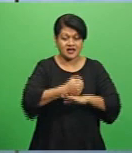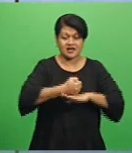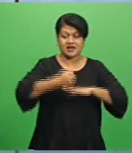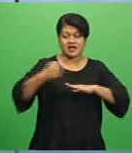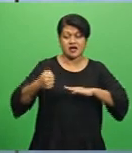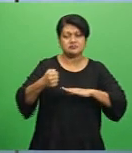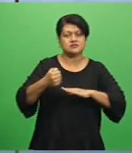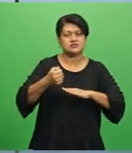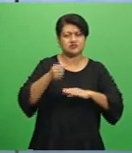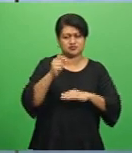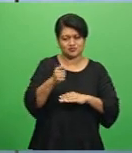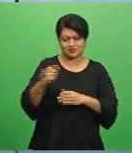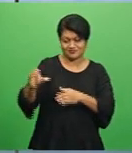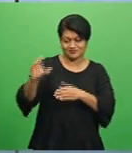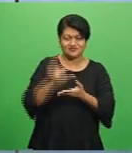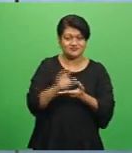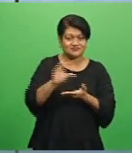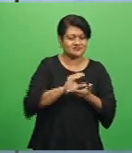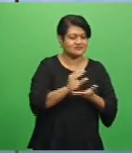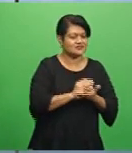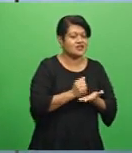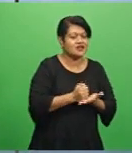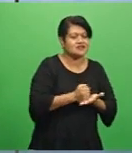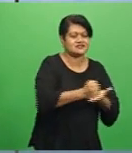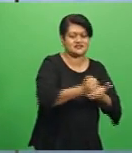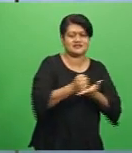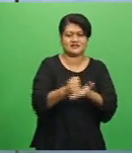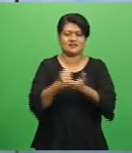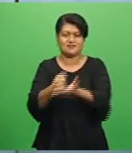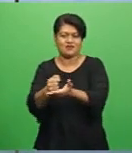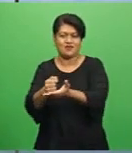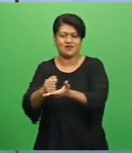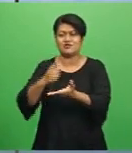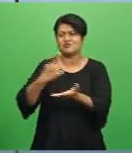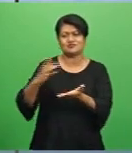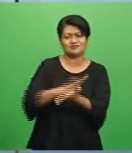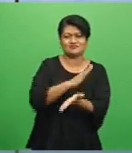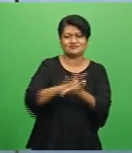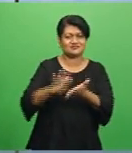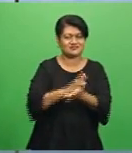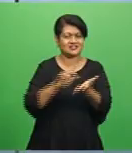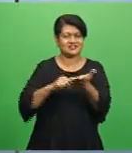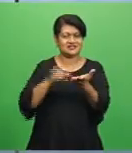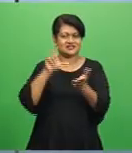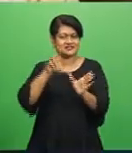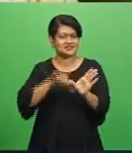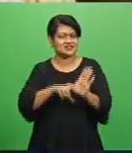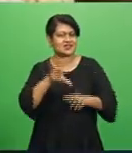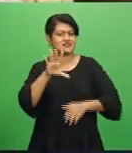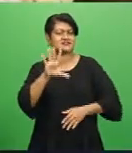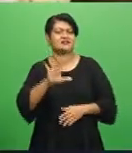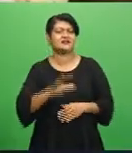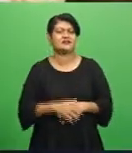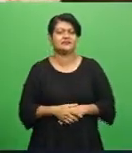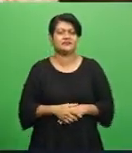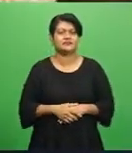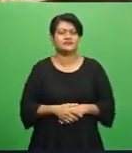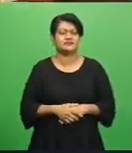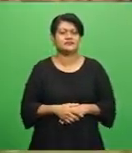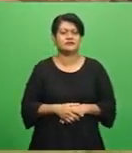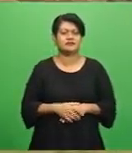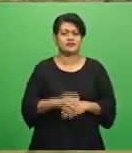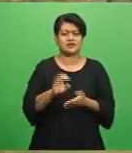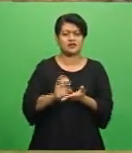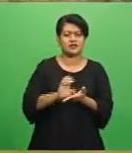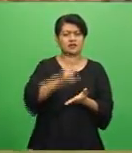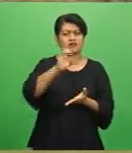package soon to help those severely affected by TC Yasa. Pranita Prakash reports. The Economy Minister